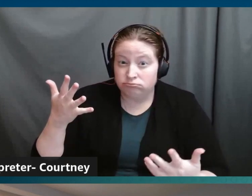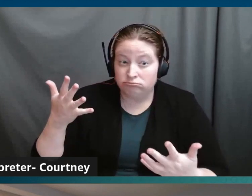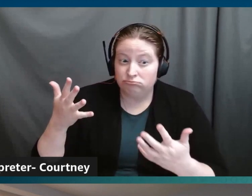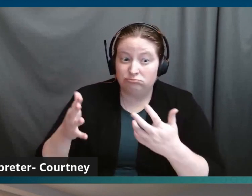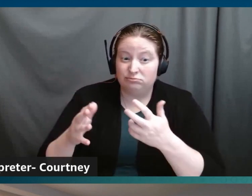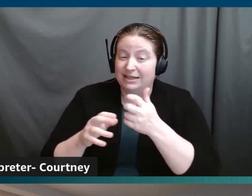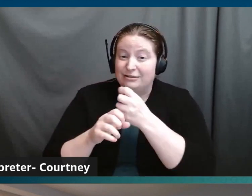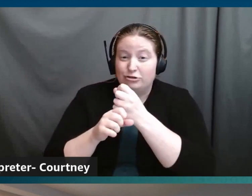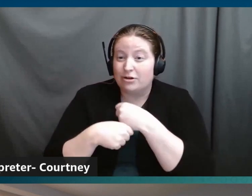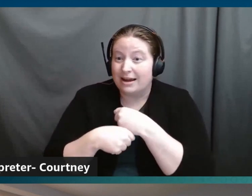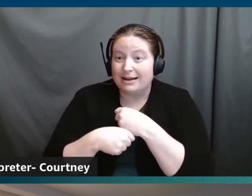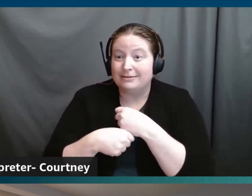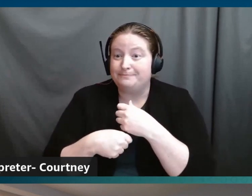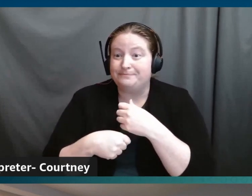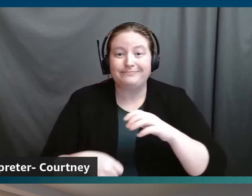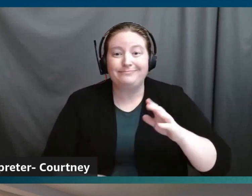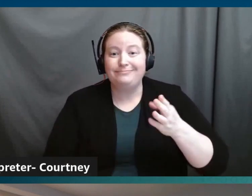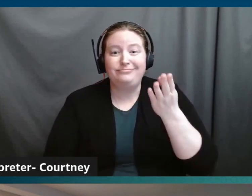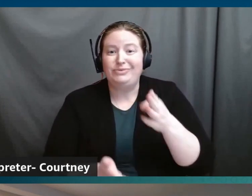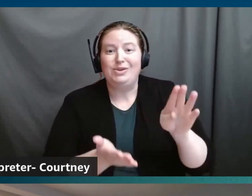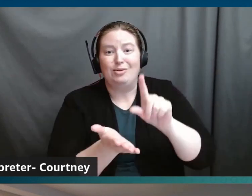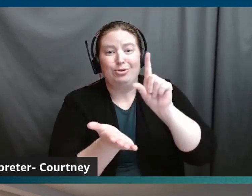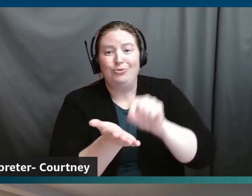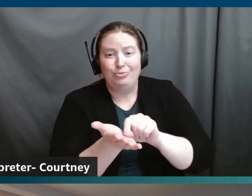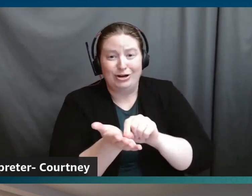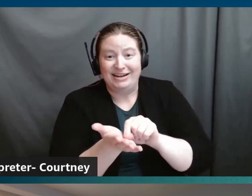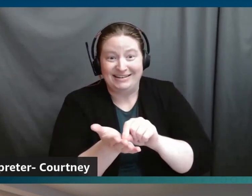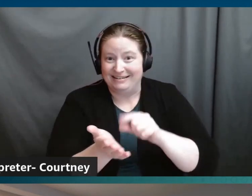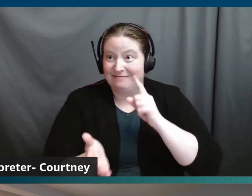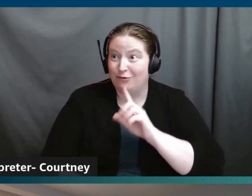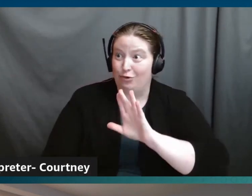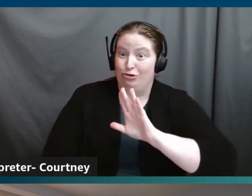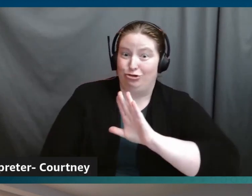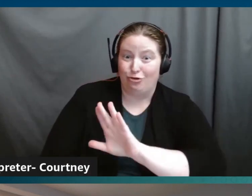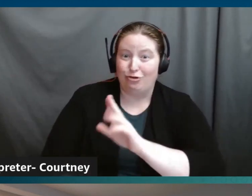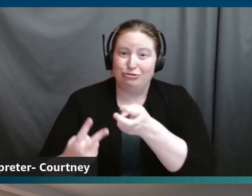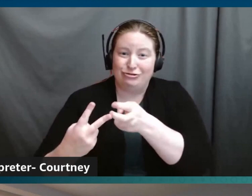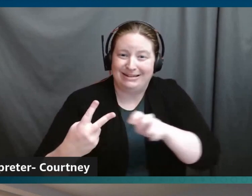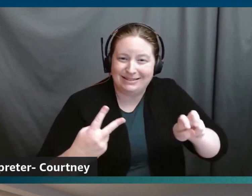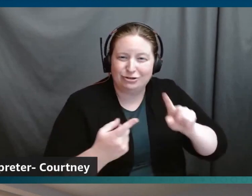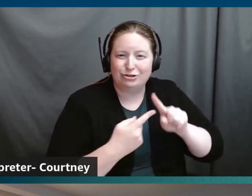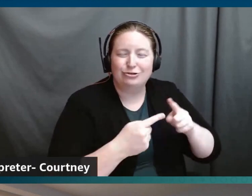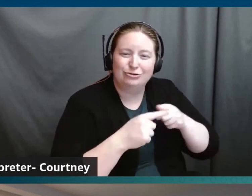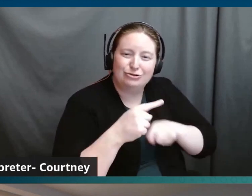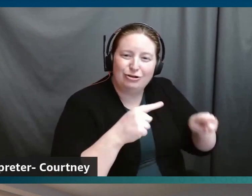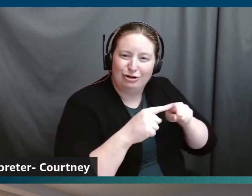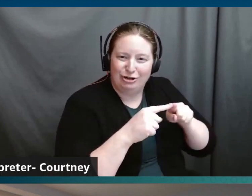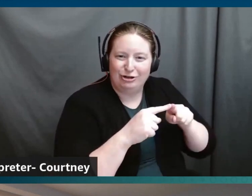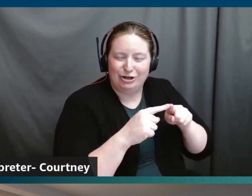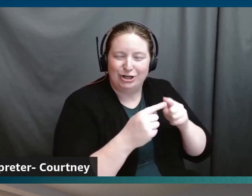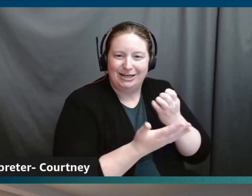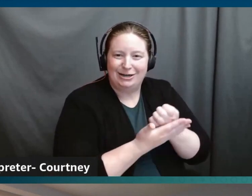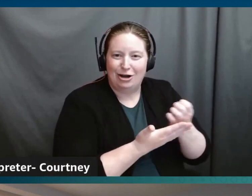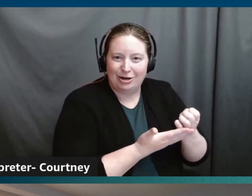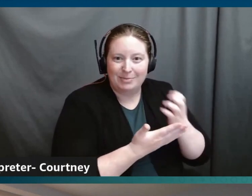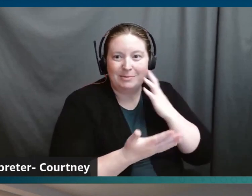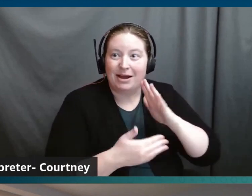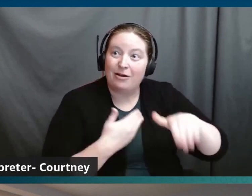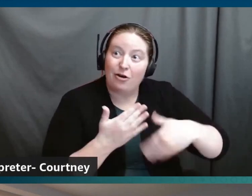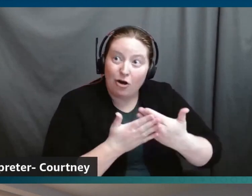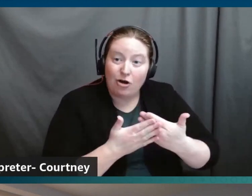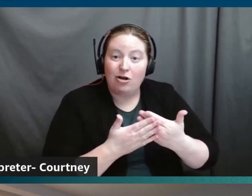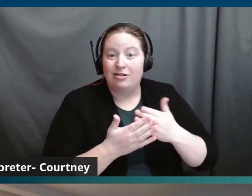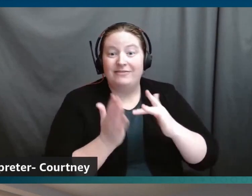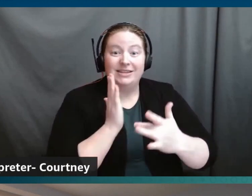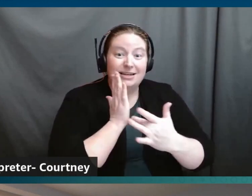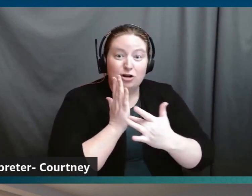what we're calling here the blueprints together for your transition for a circular economy by combining those technologies. So